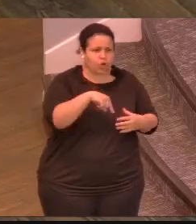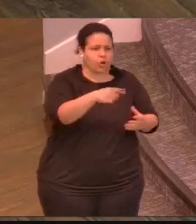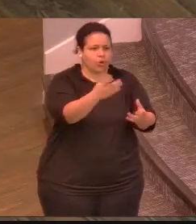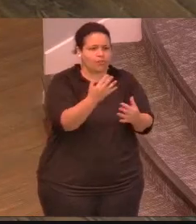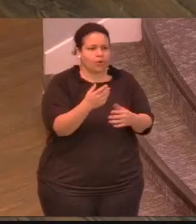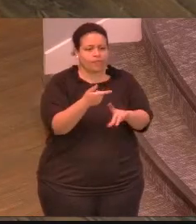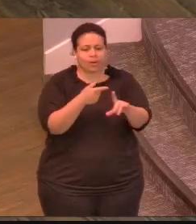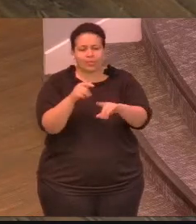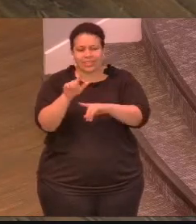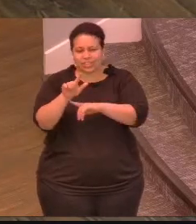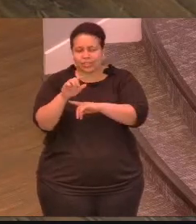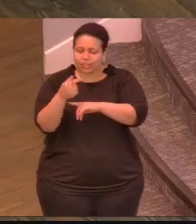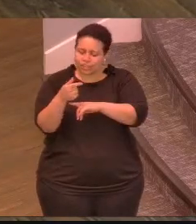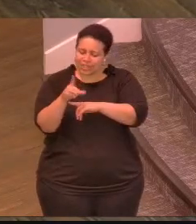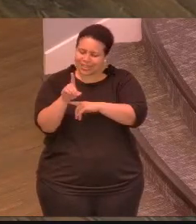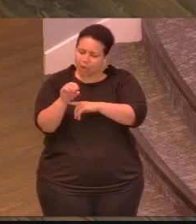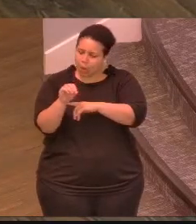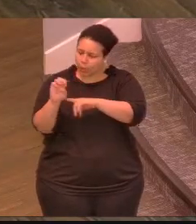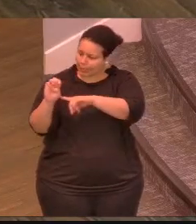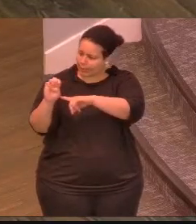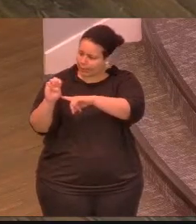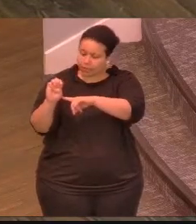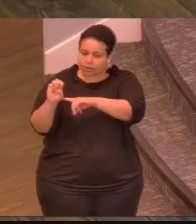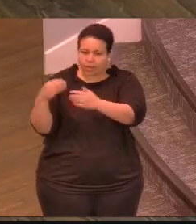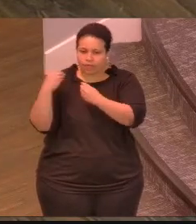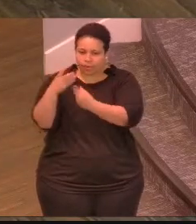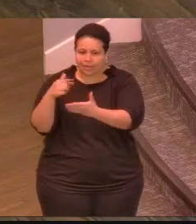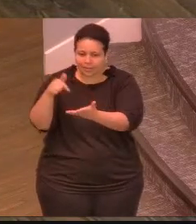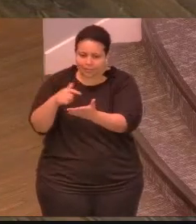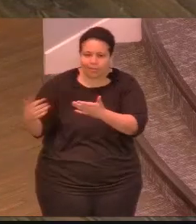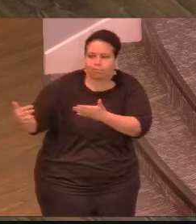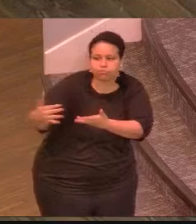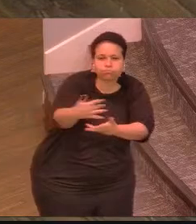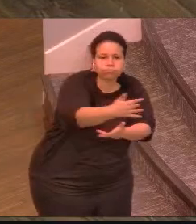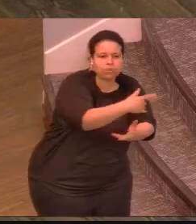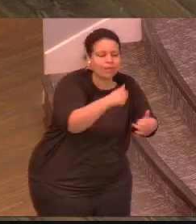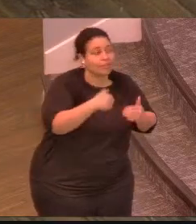GDOE in order to pull all this information together and have this recommendation for you.